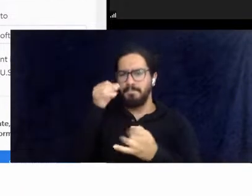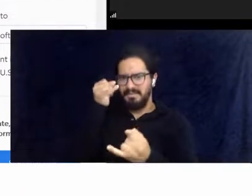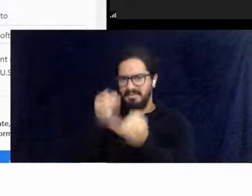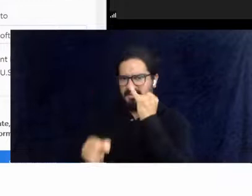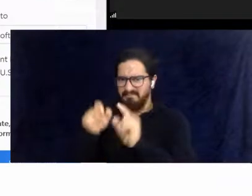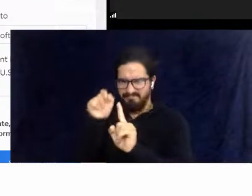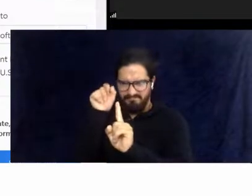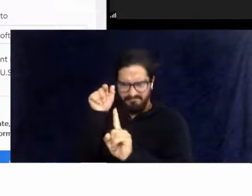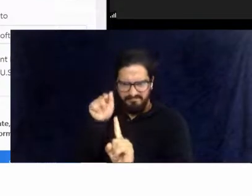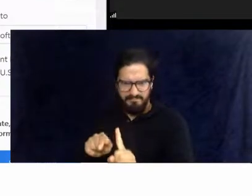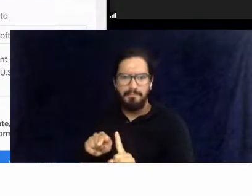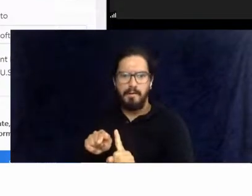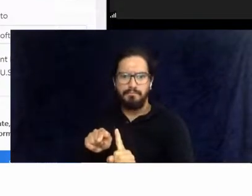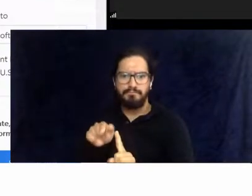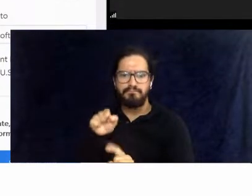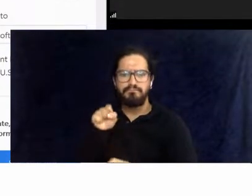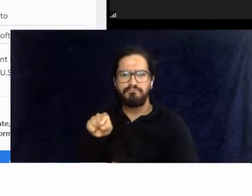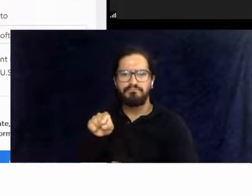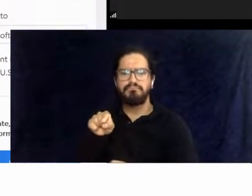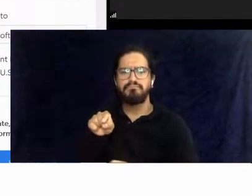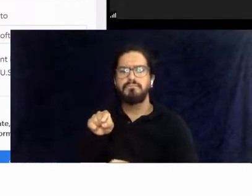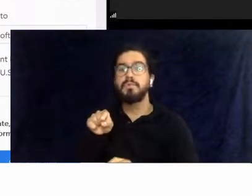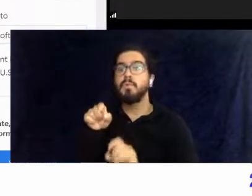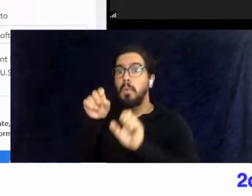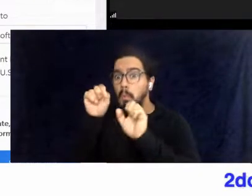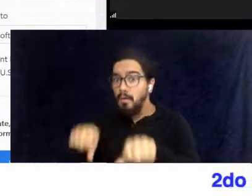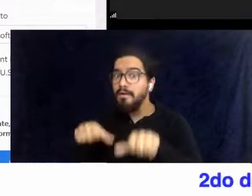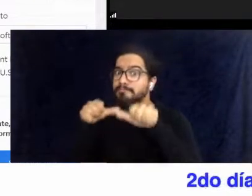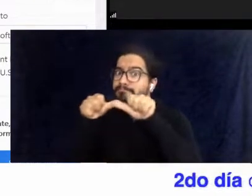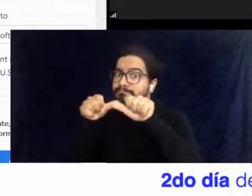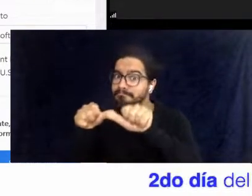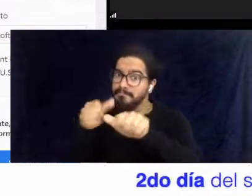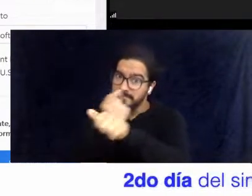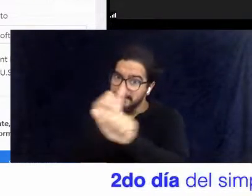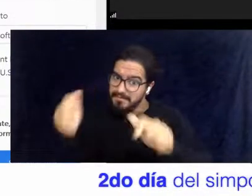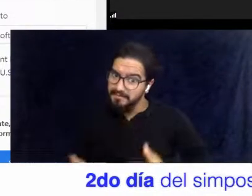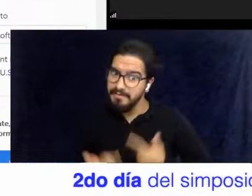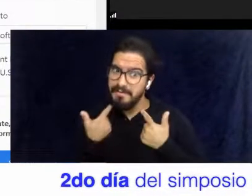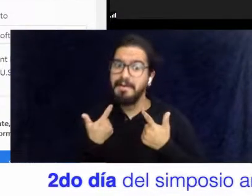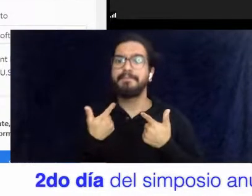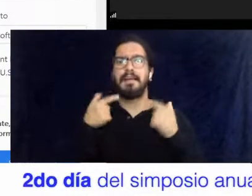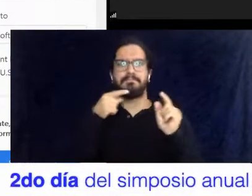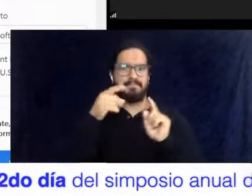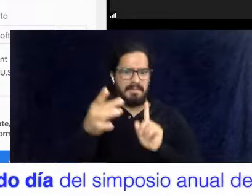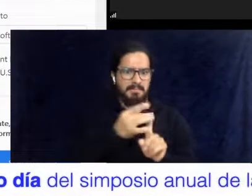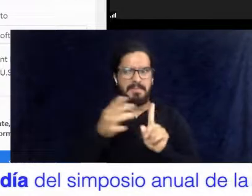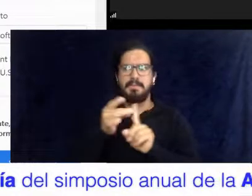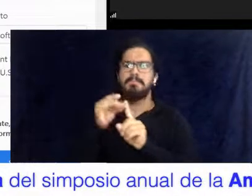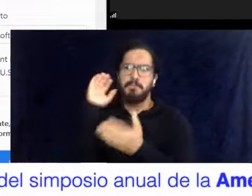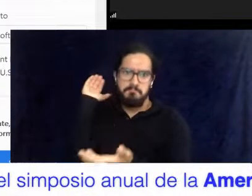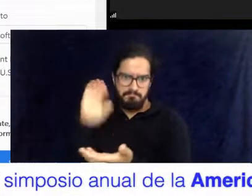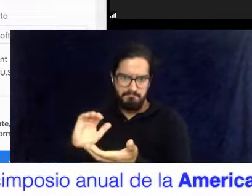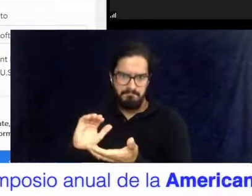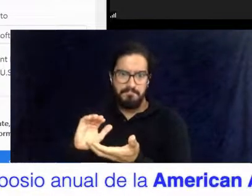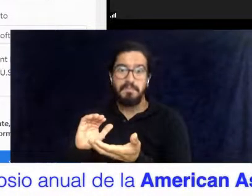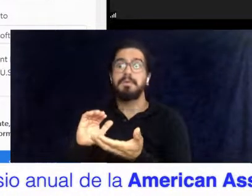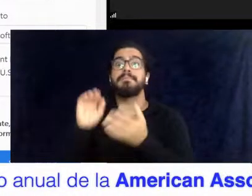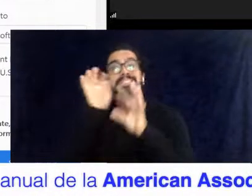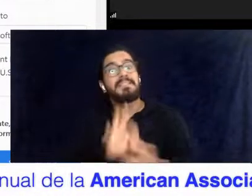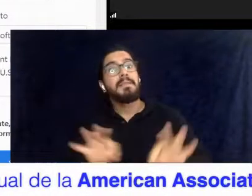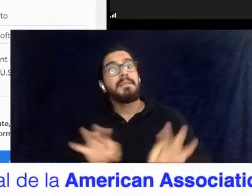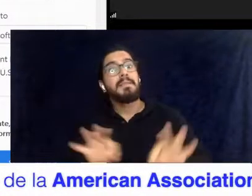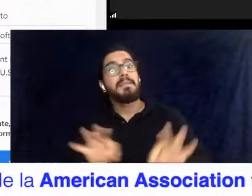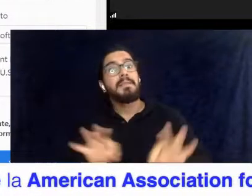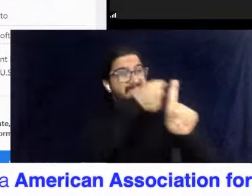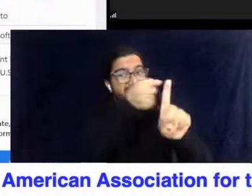that we can continue to save lives and suppress transmission, but countries have to be in control of transmission if